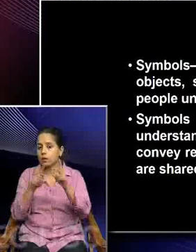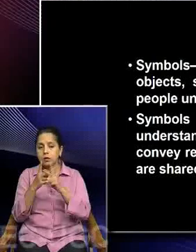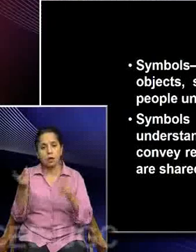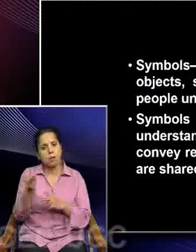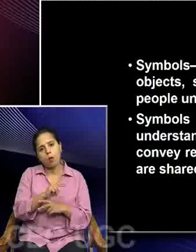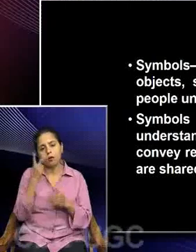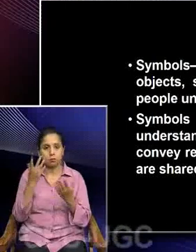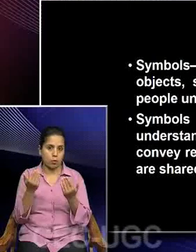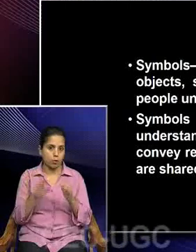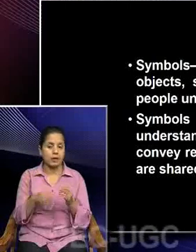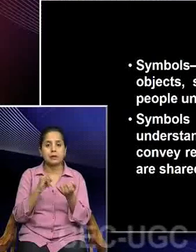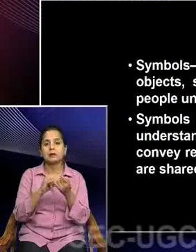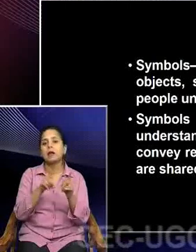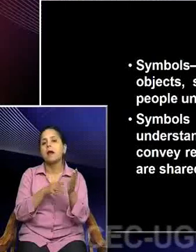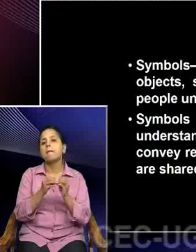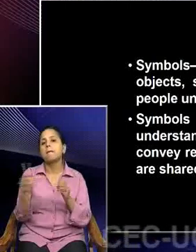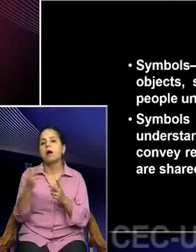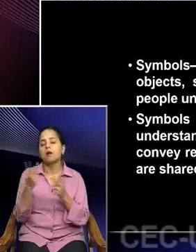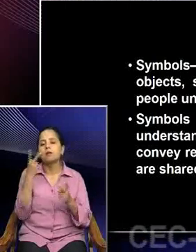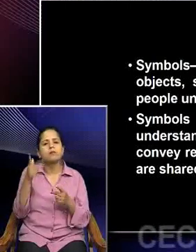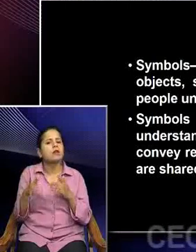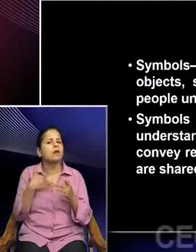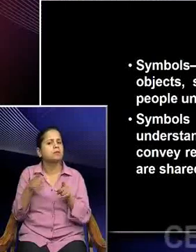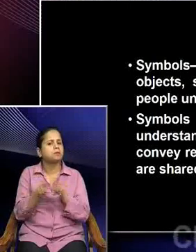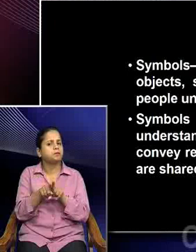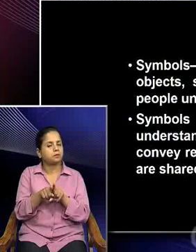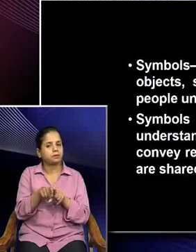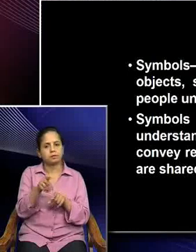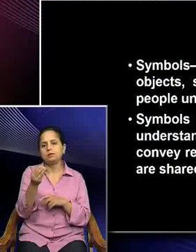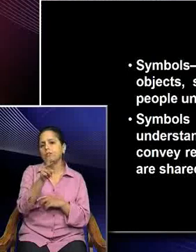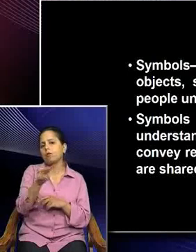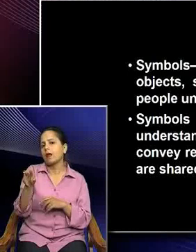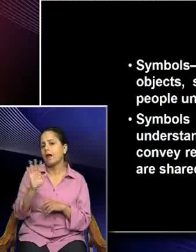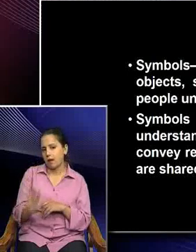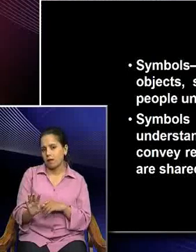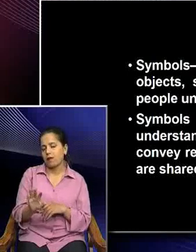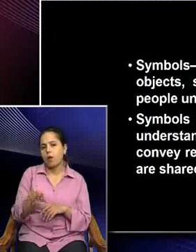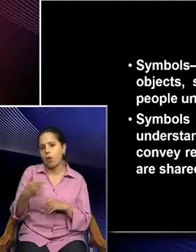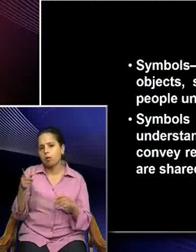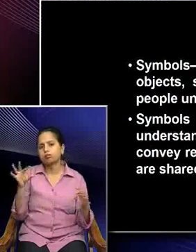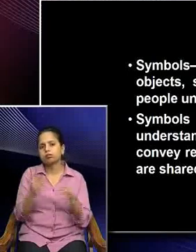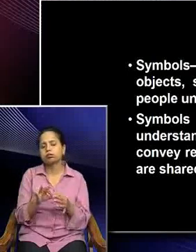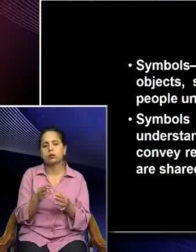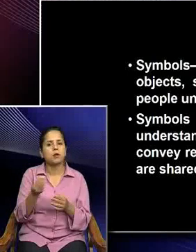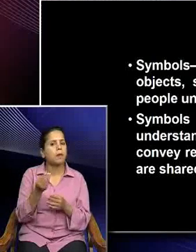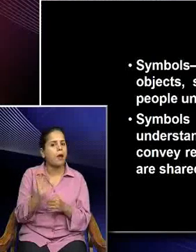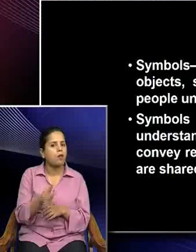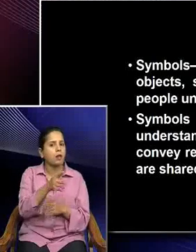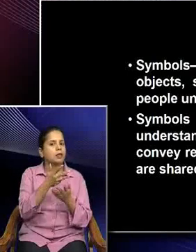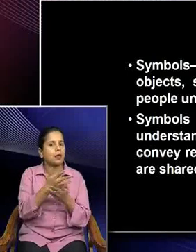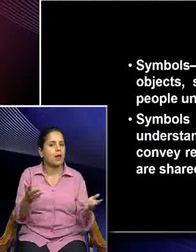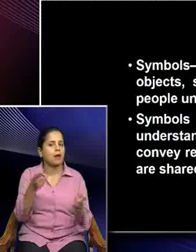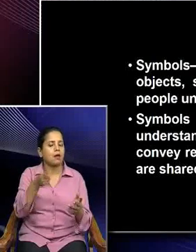gesture. Symbols are kind of certain meanings attached to a particular